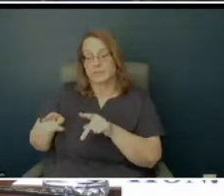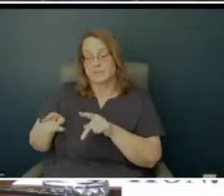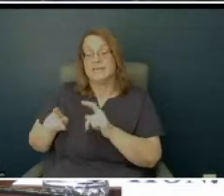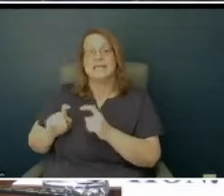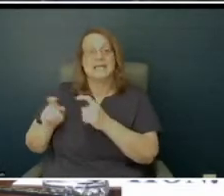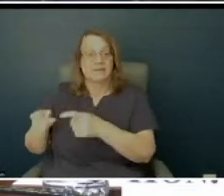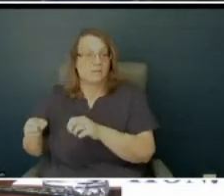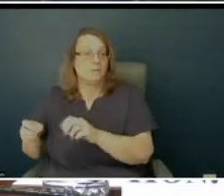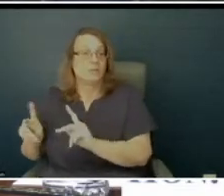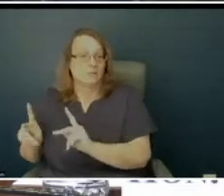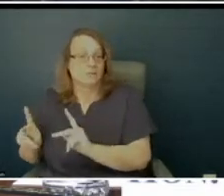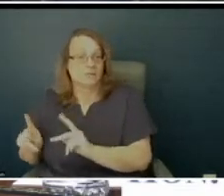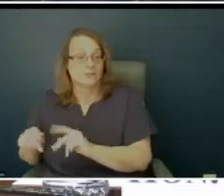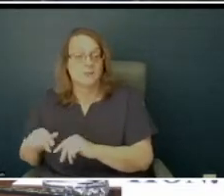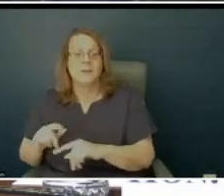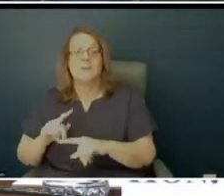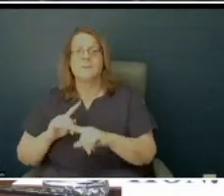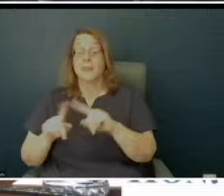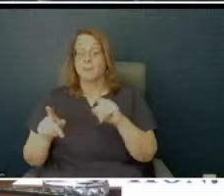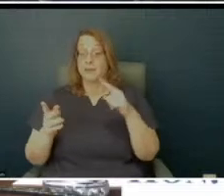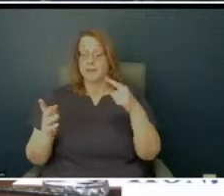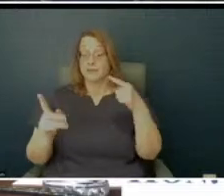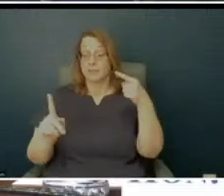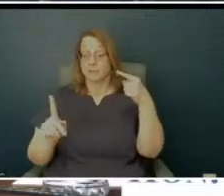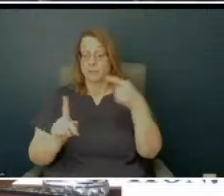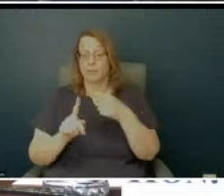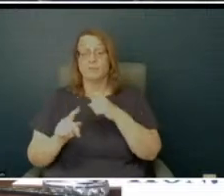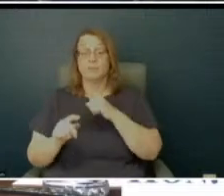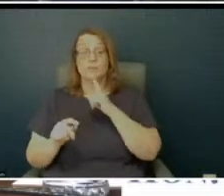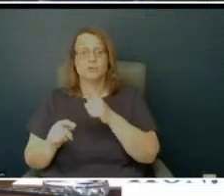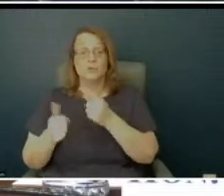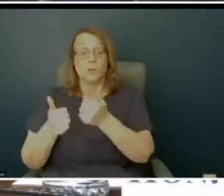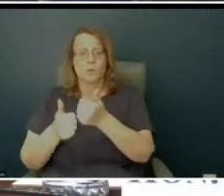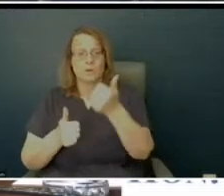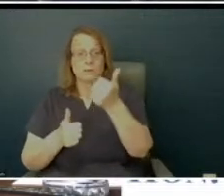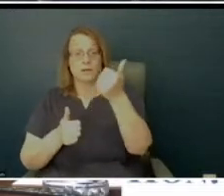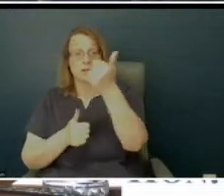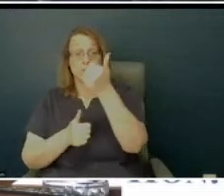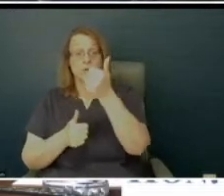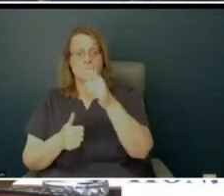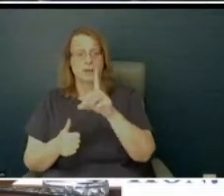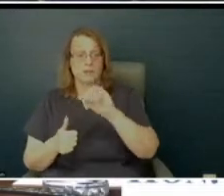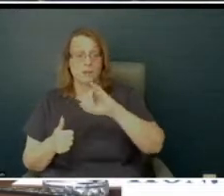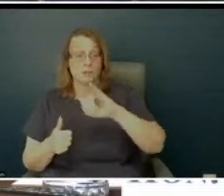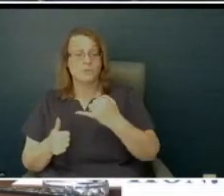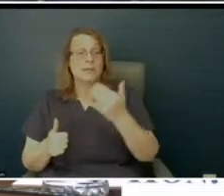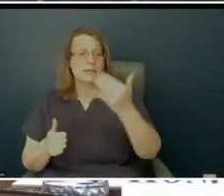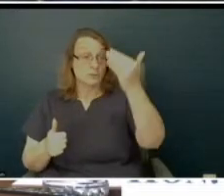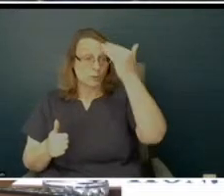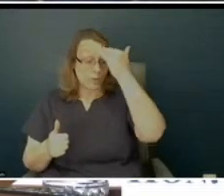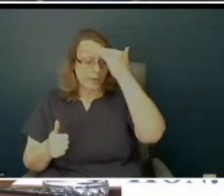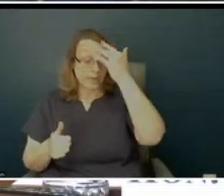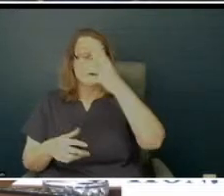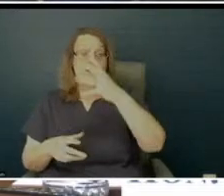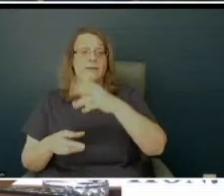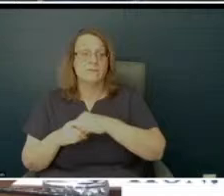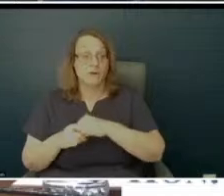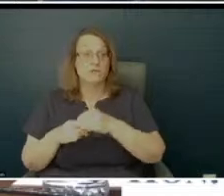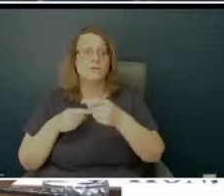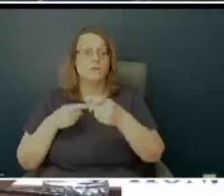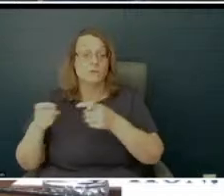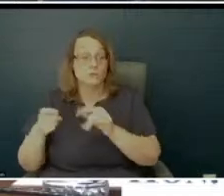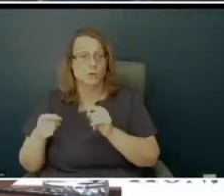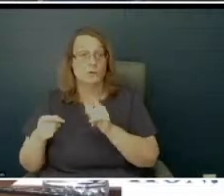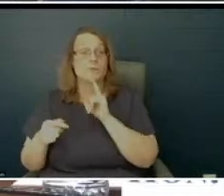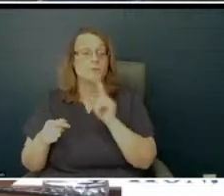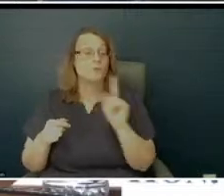sure that the top rung of the Justice Department knows about it and is in the thing to control it and make sure only appropriate things are